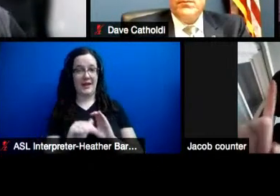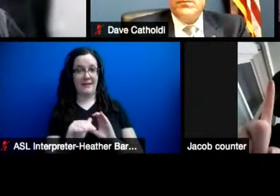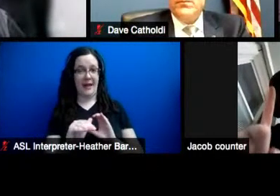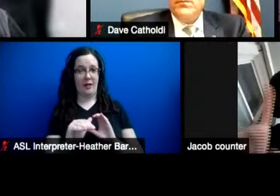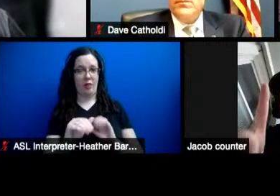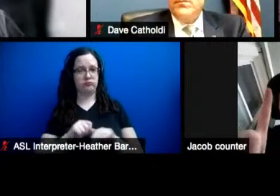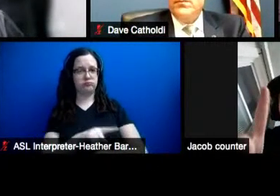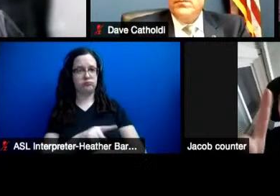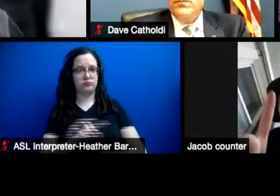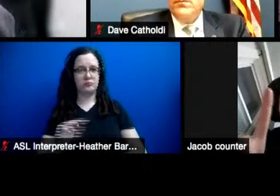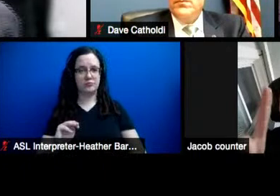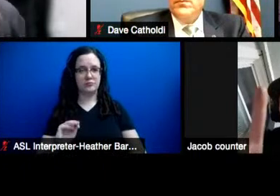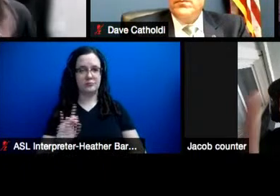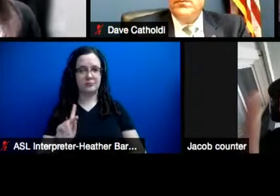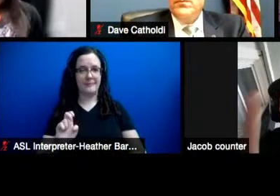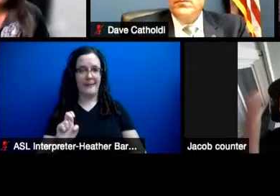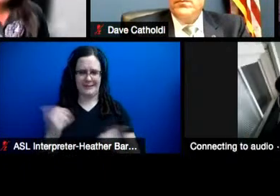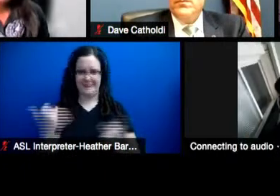today,